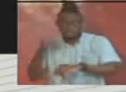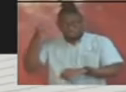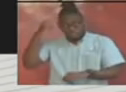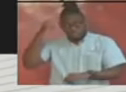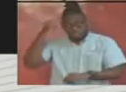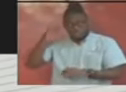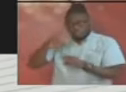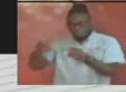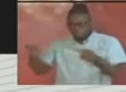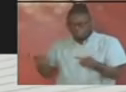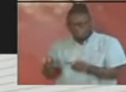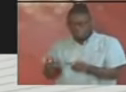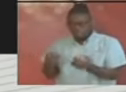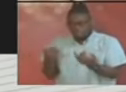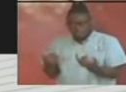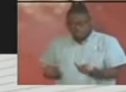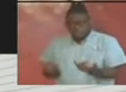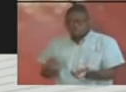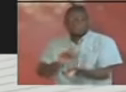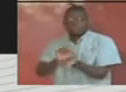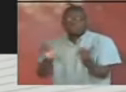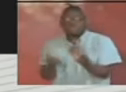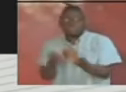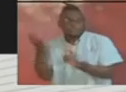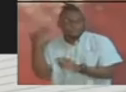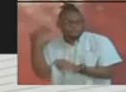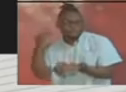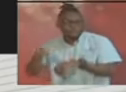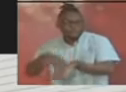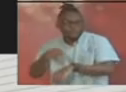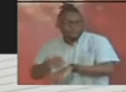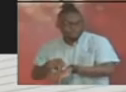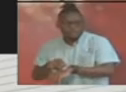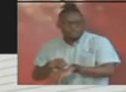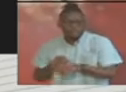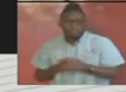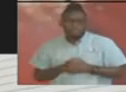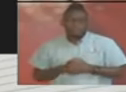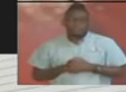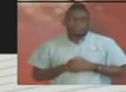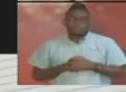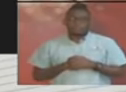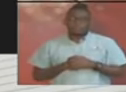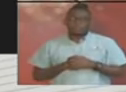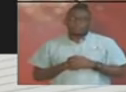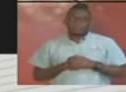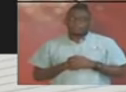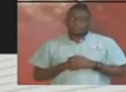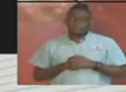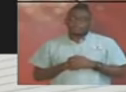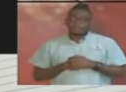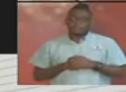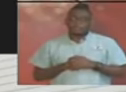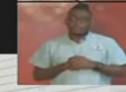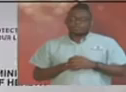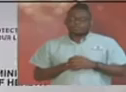that that you can talk about, that we can see some sort of a return to regular service? Thank